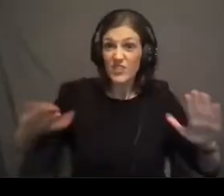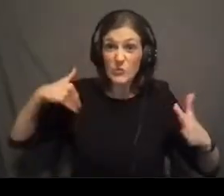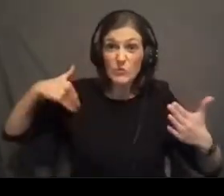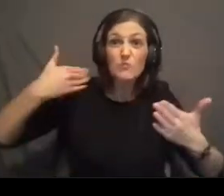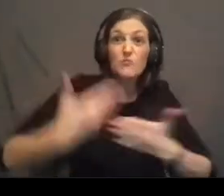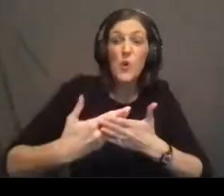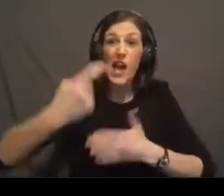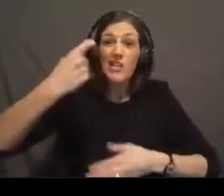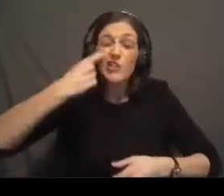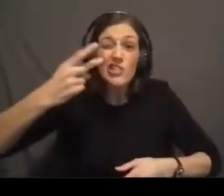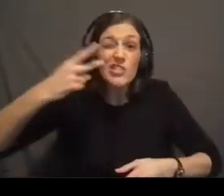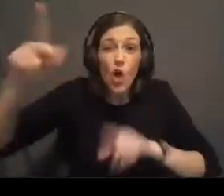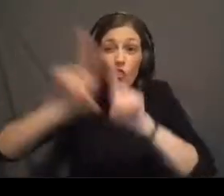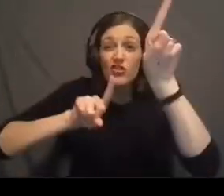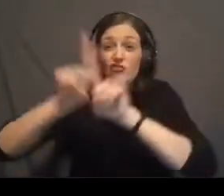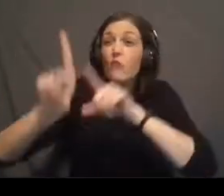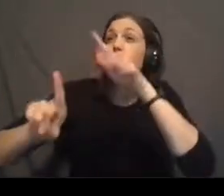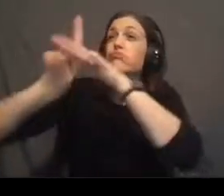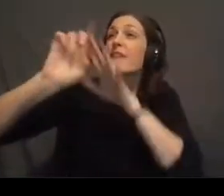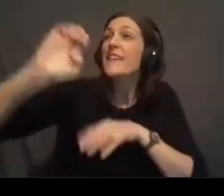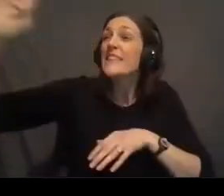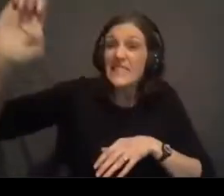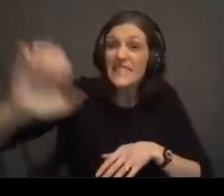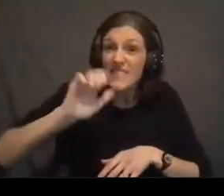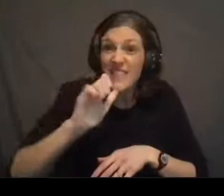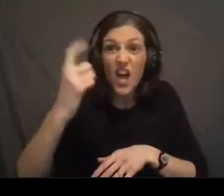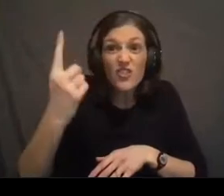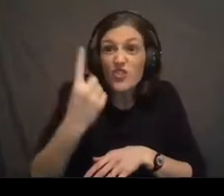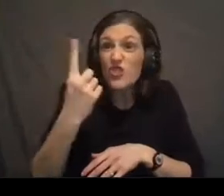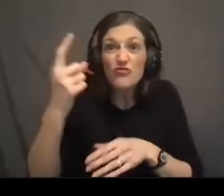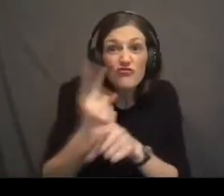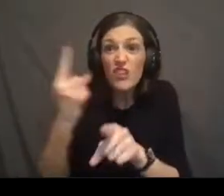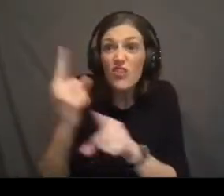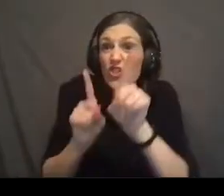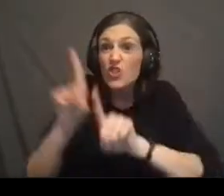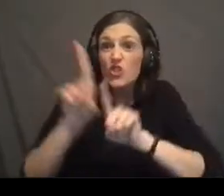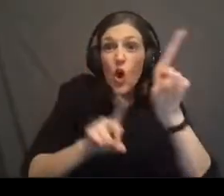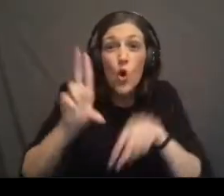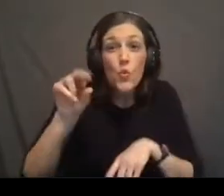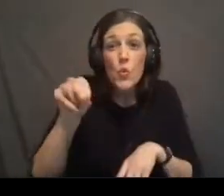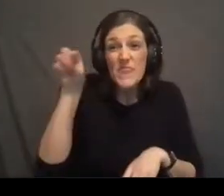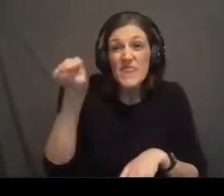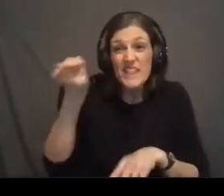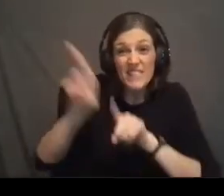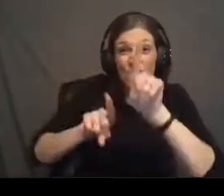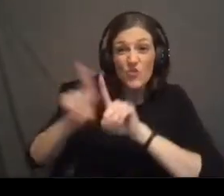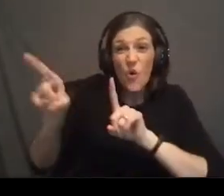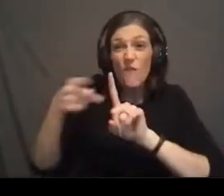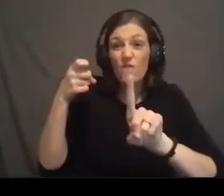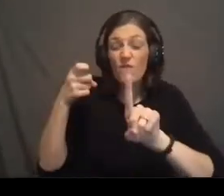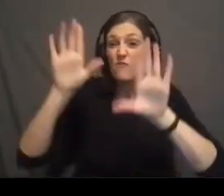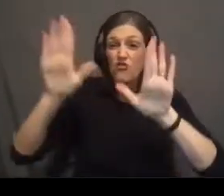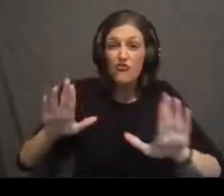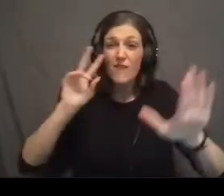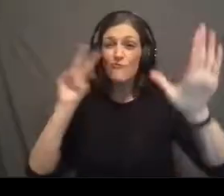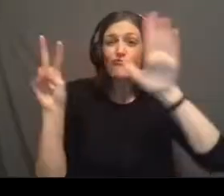I just saw the star appear in the east, and it's not just any star. This is the star from the great prophecy